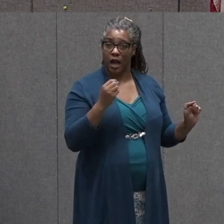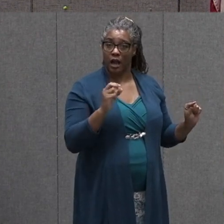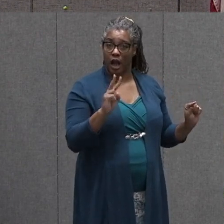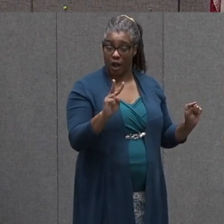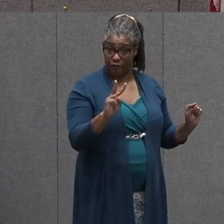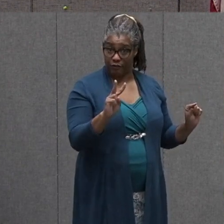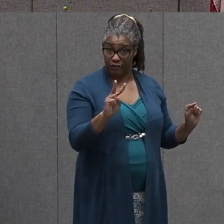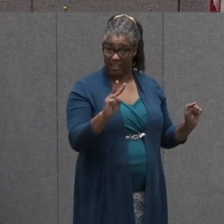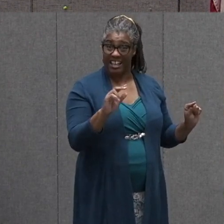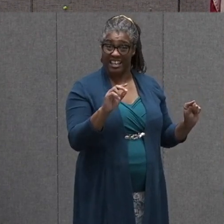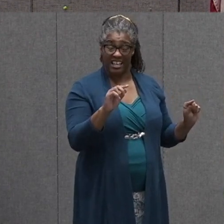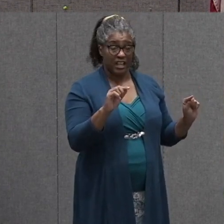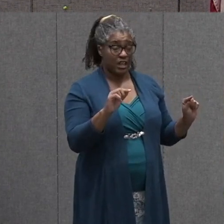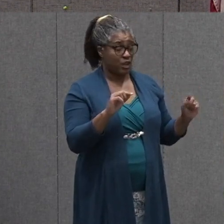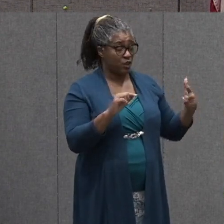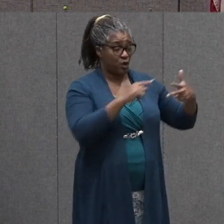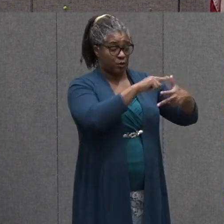into a plant.